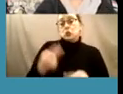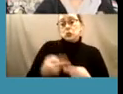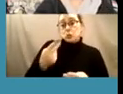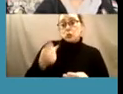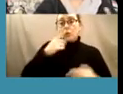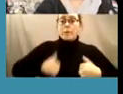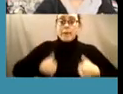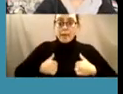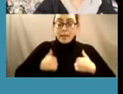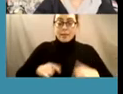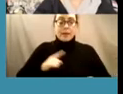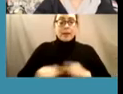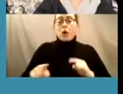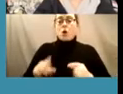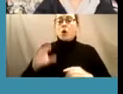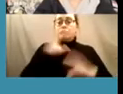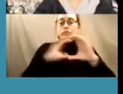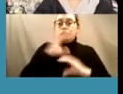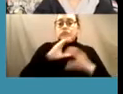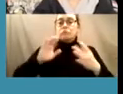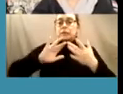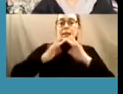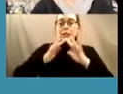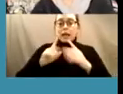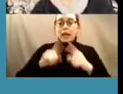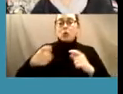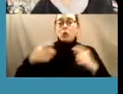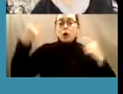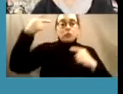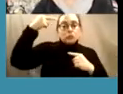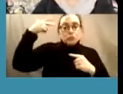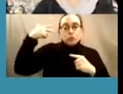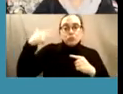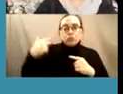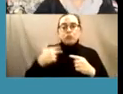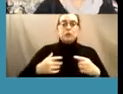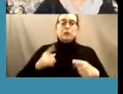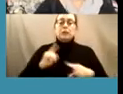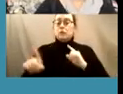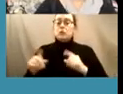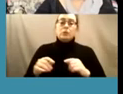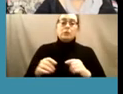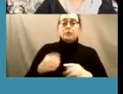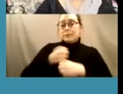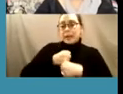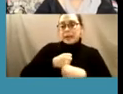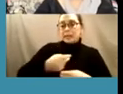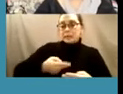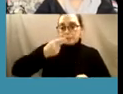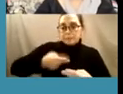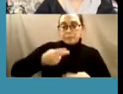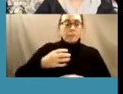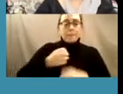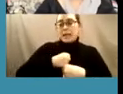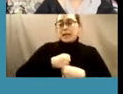bathing, surfing the internet, styling your hair. 3 spoons is to make and eat a meal, socializing, housework, or if you have to